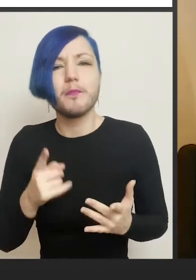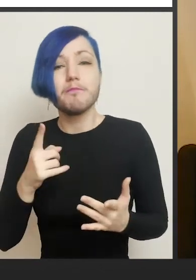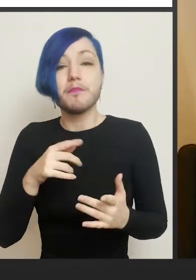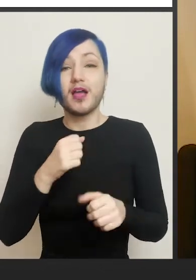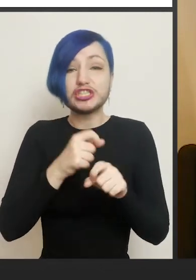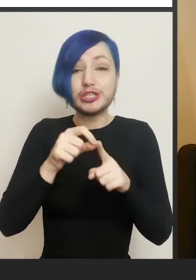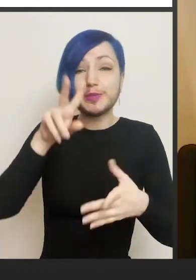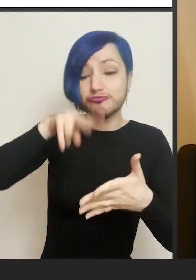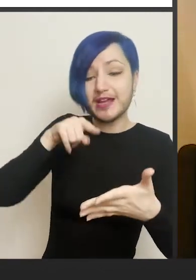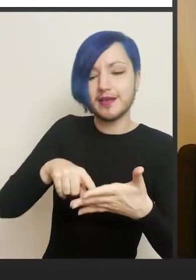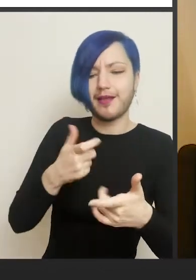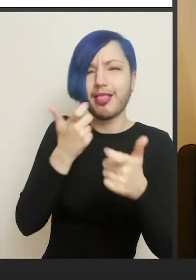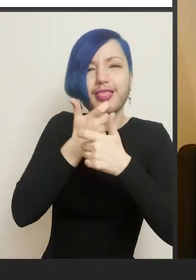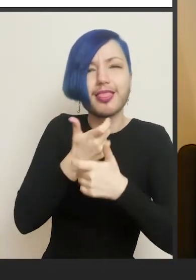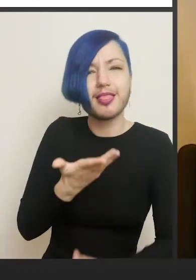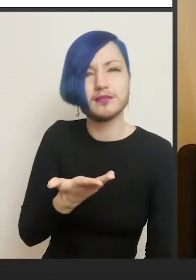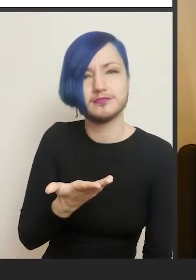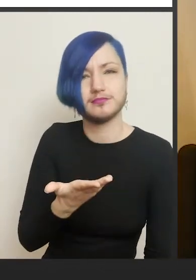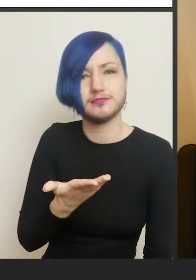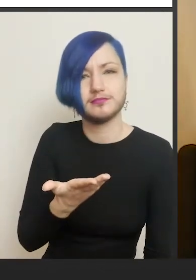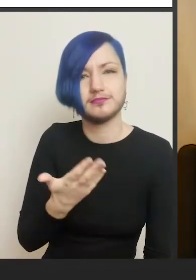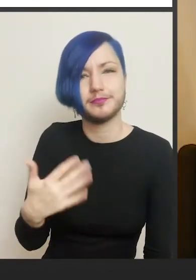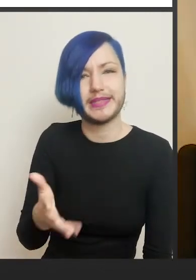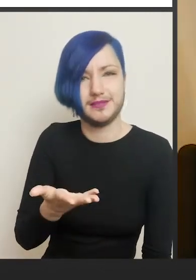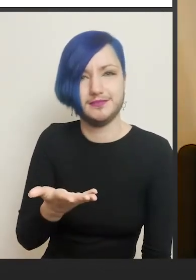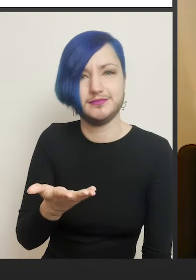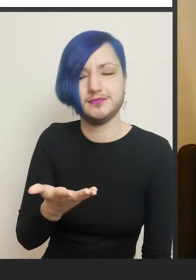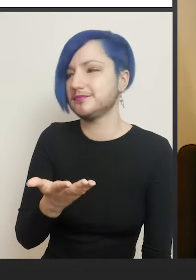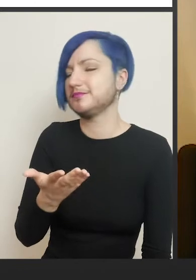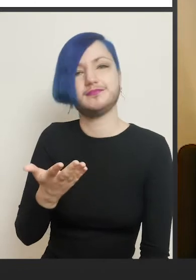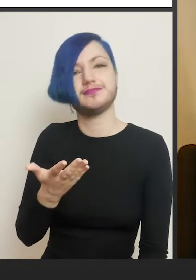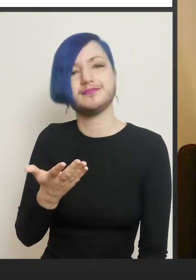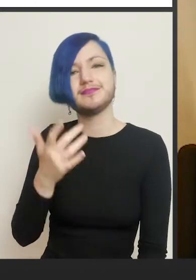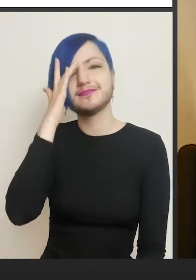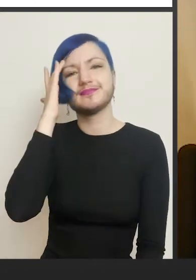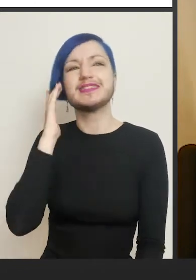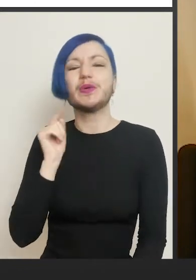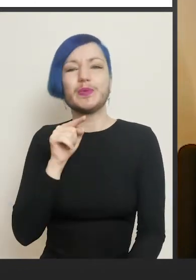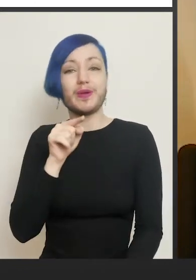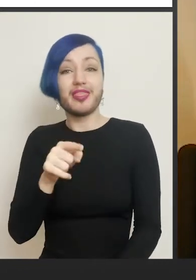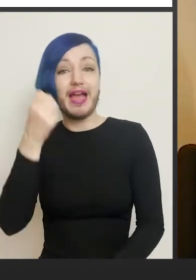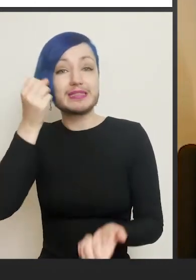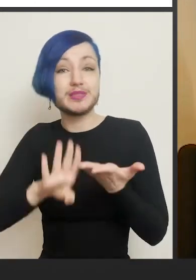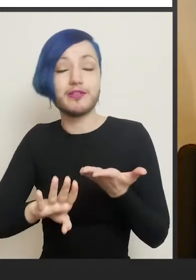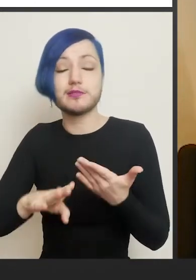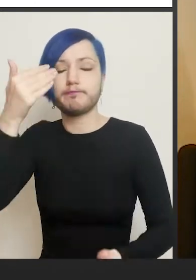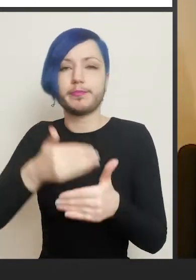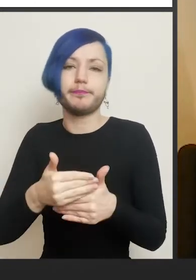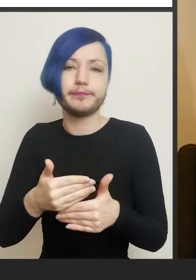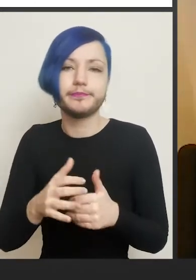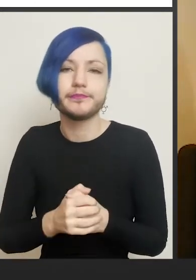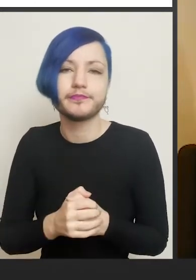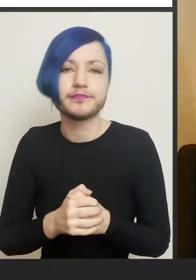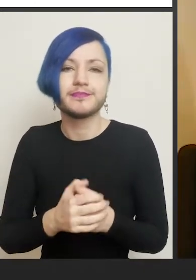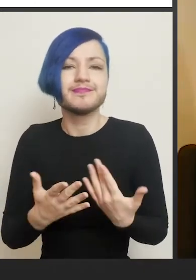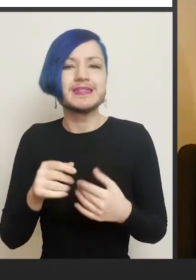it. And I think that was the end of that for me. Like that was